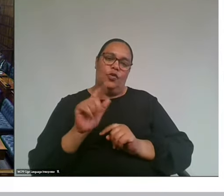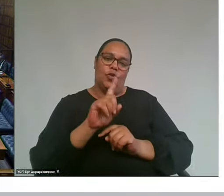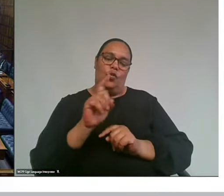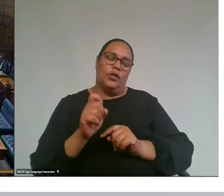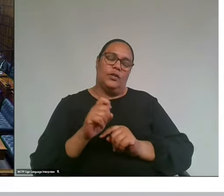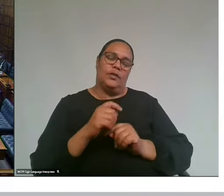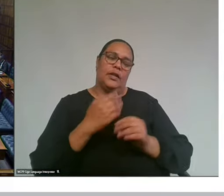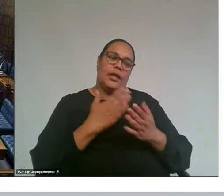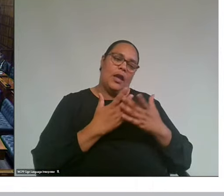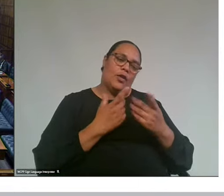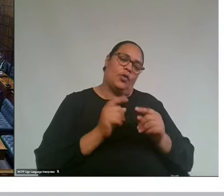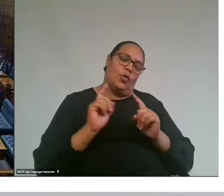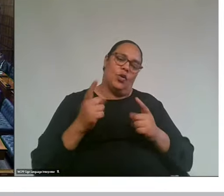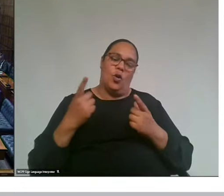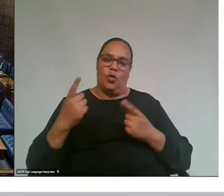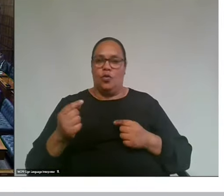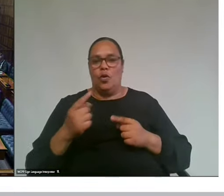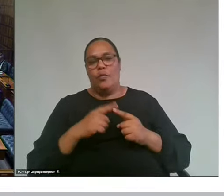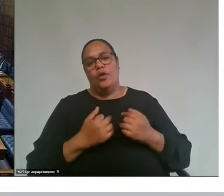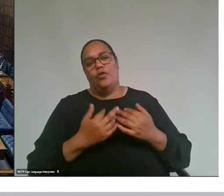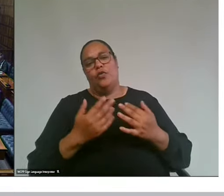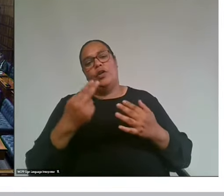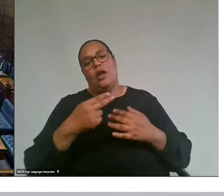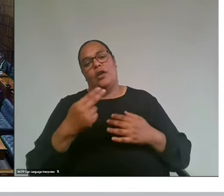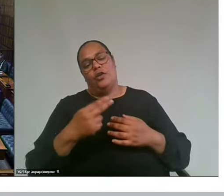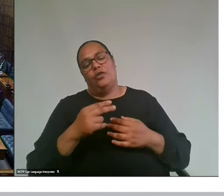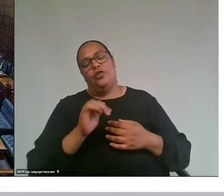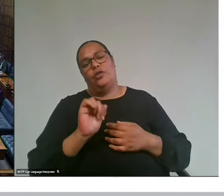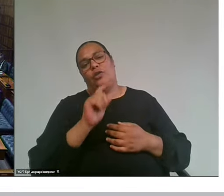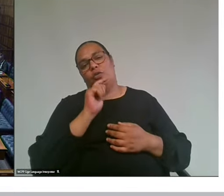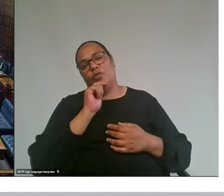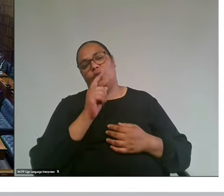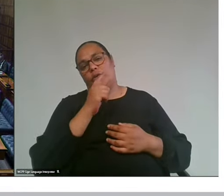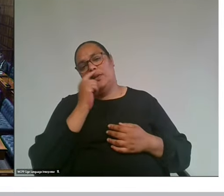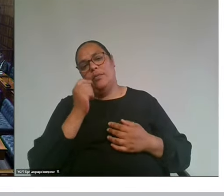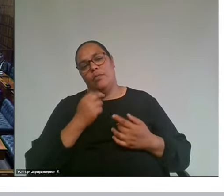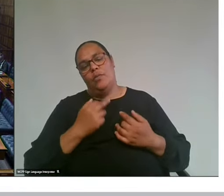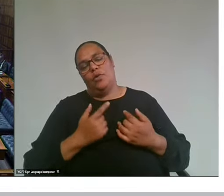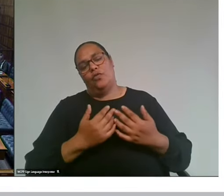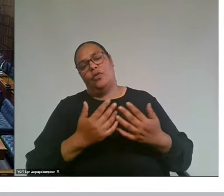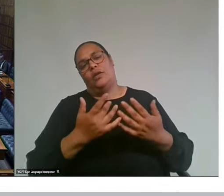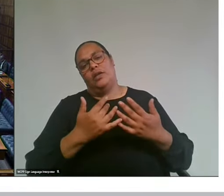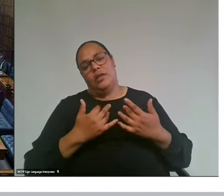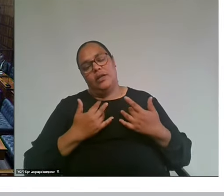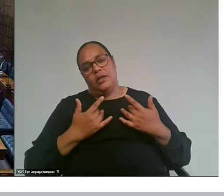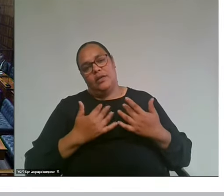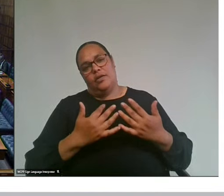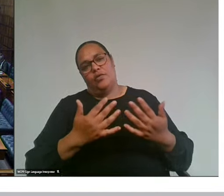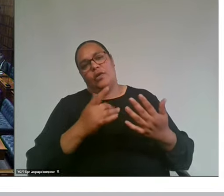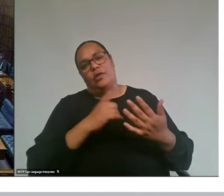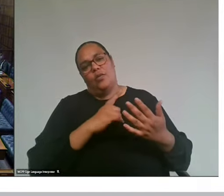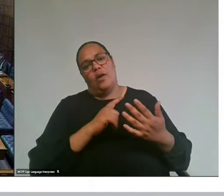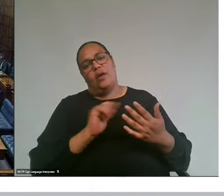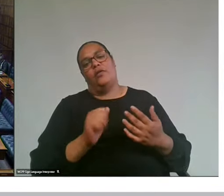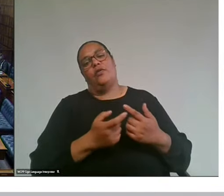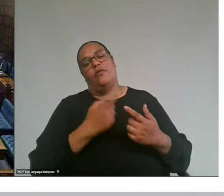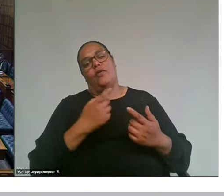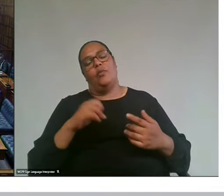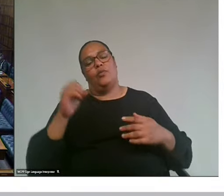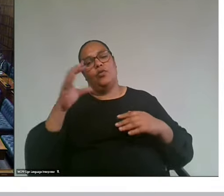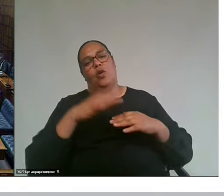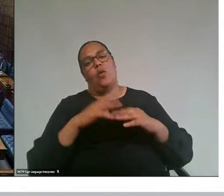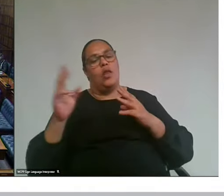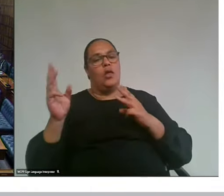and cons so I mean green hydrogen is it's called green uh green because it comes from solar and